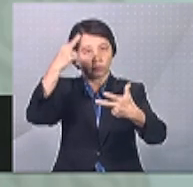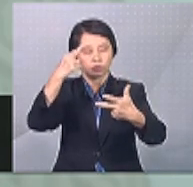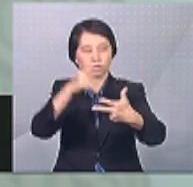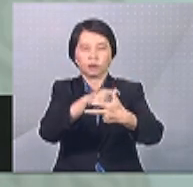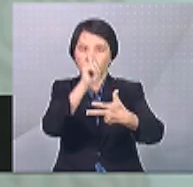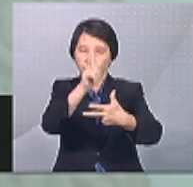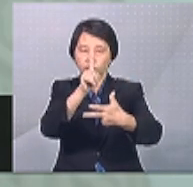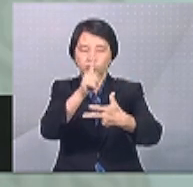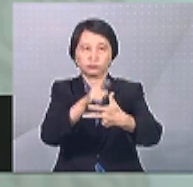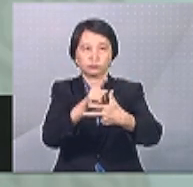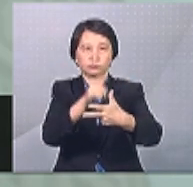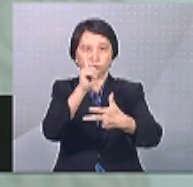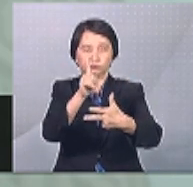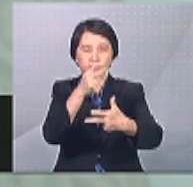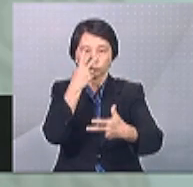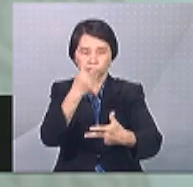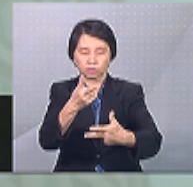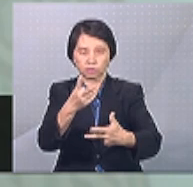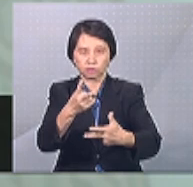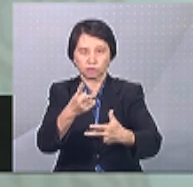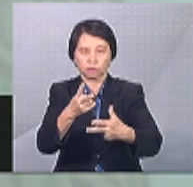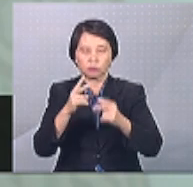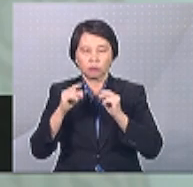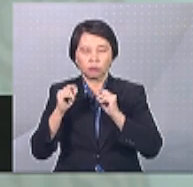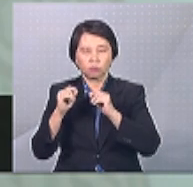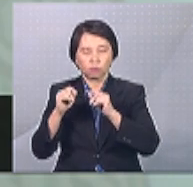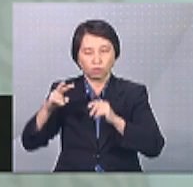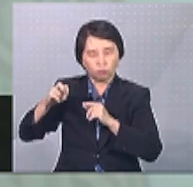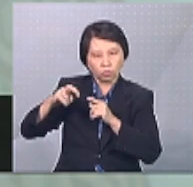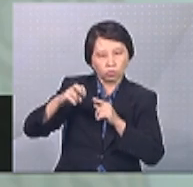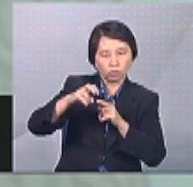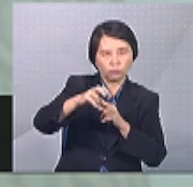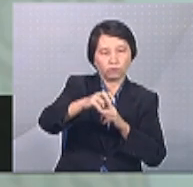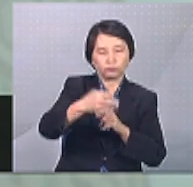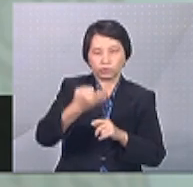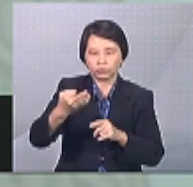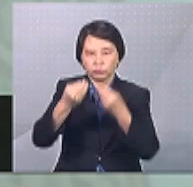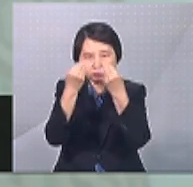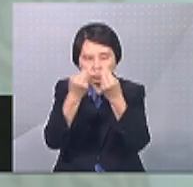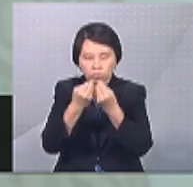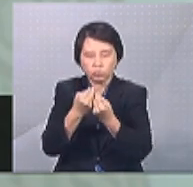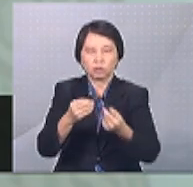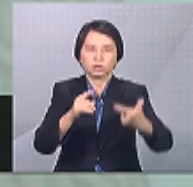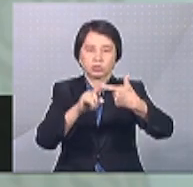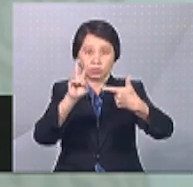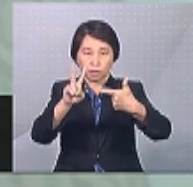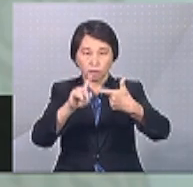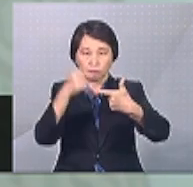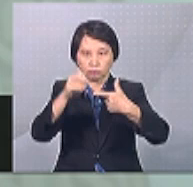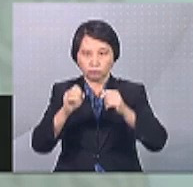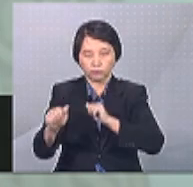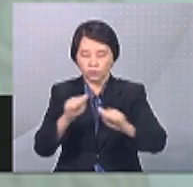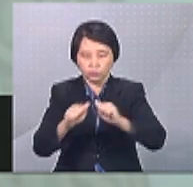is looking into the virulence of the virus, for example, I mean the fatality rate. Second is look into the